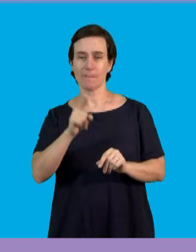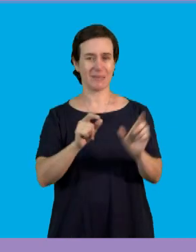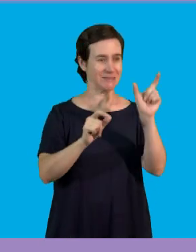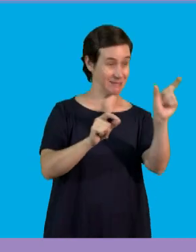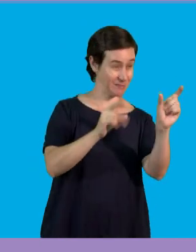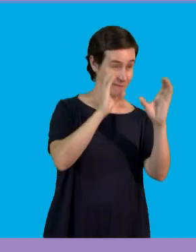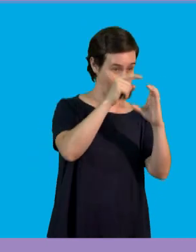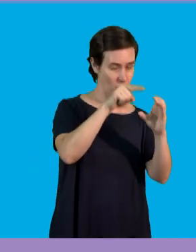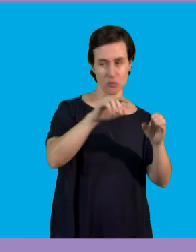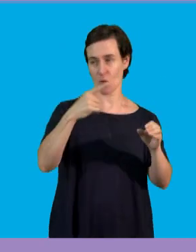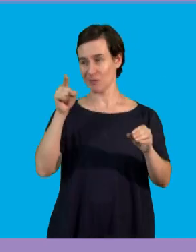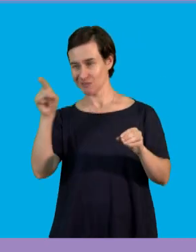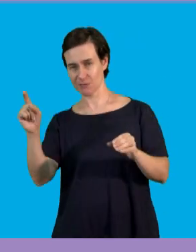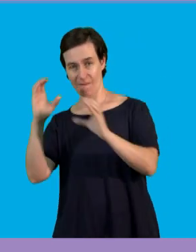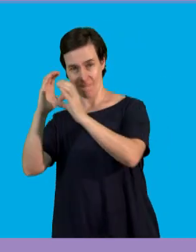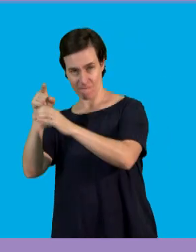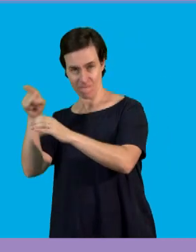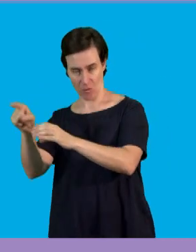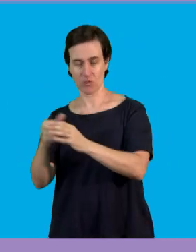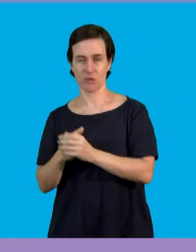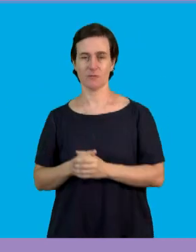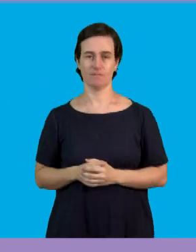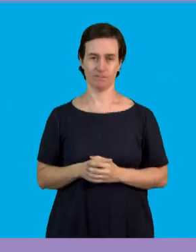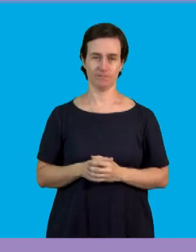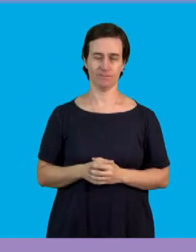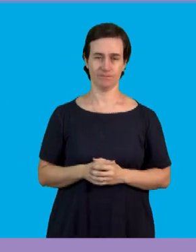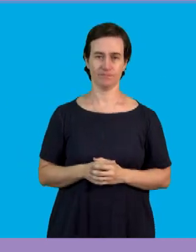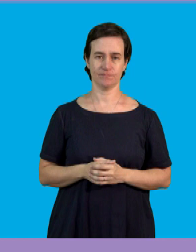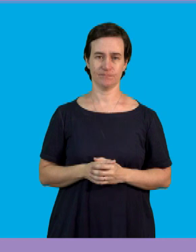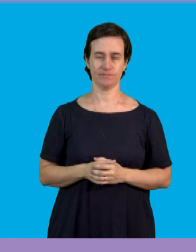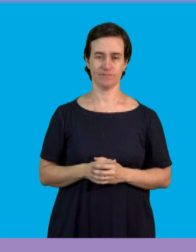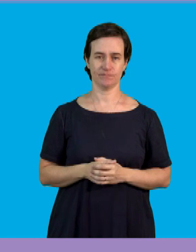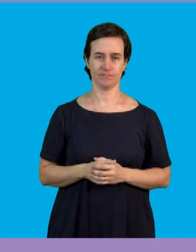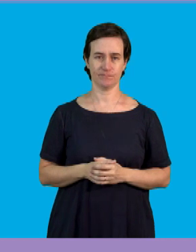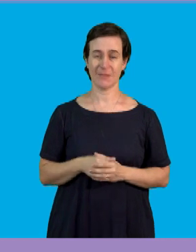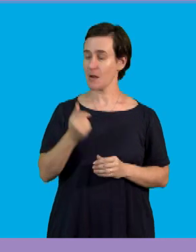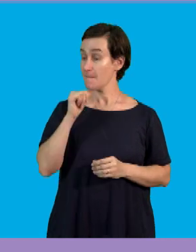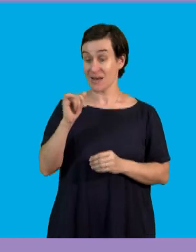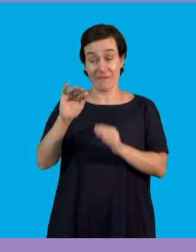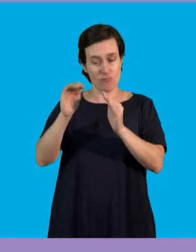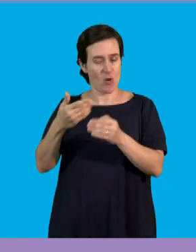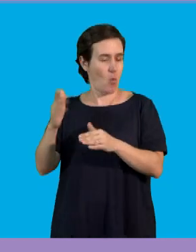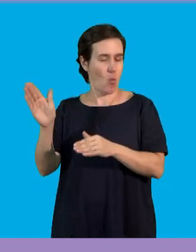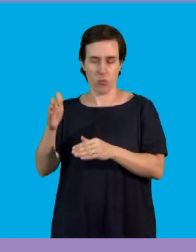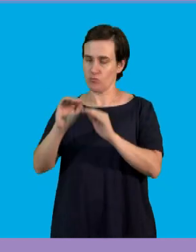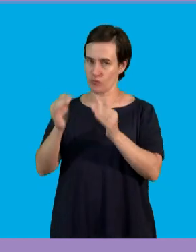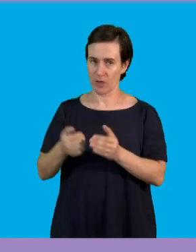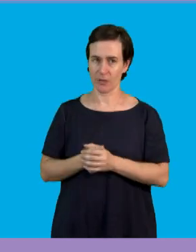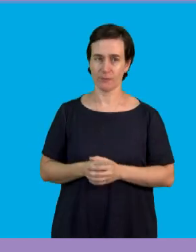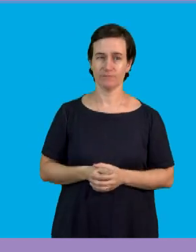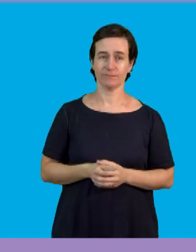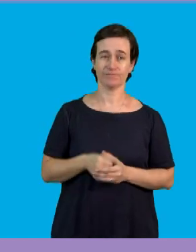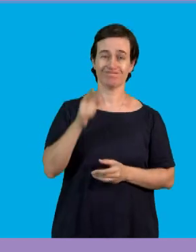we have multiple operations, work on either sides of the addition and the subtraction with or without brackets. Remember that